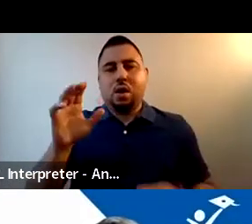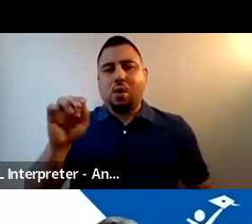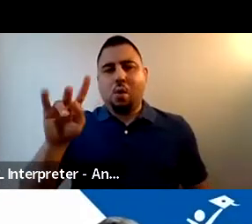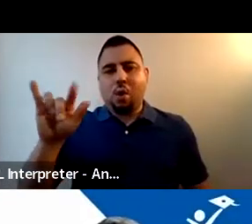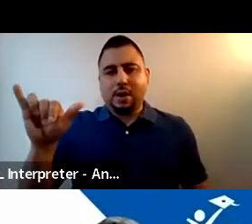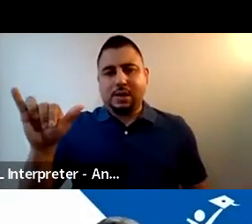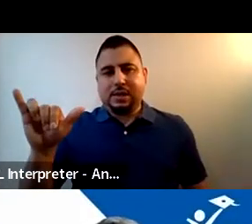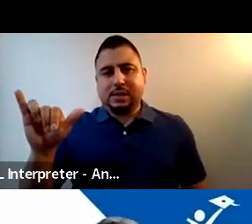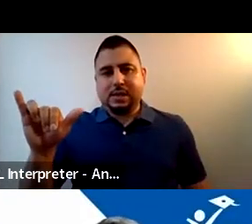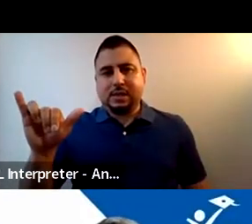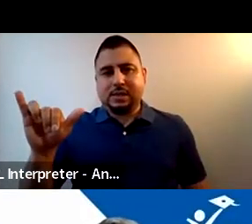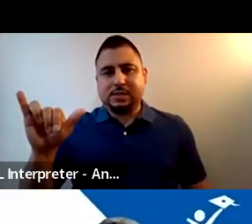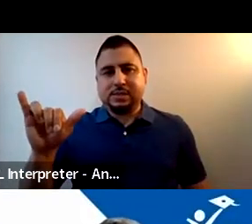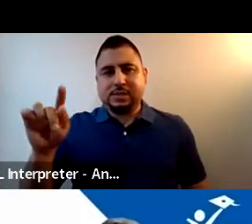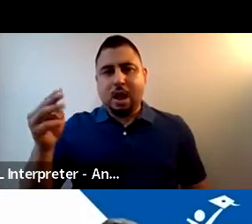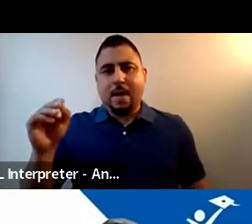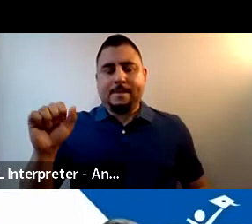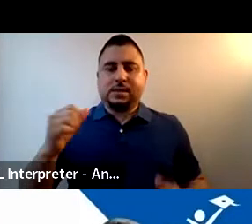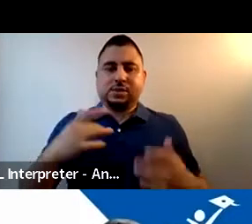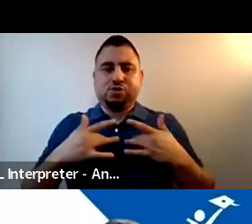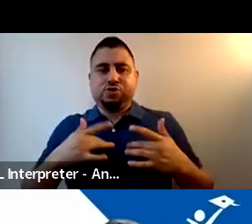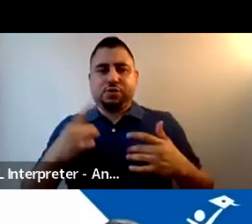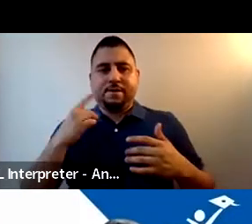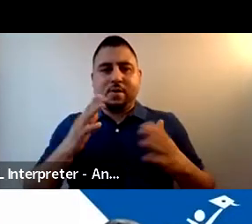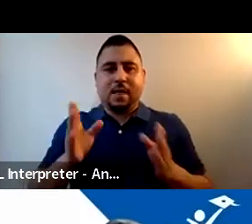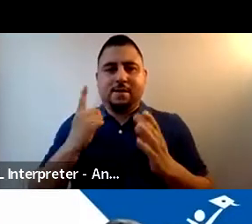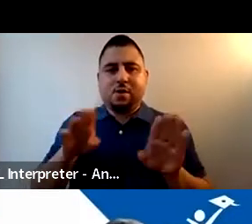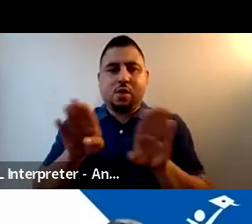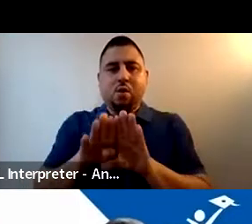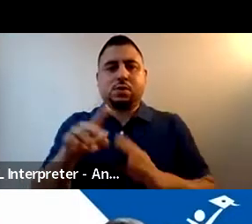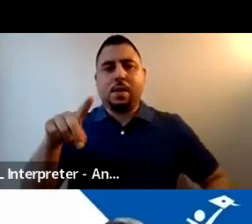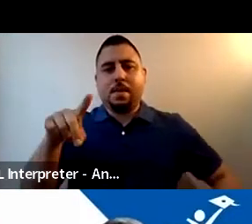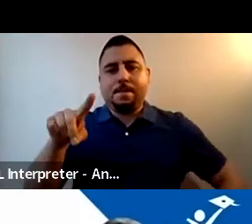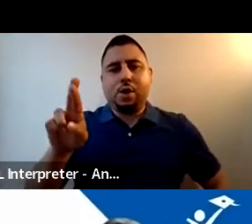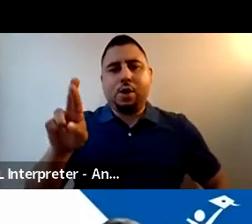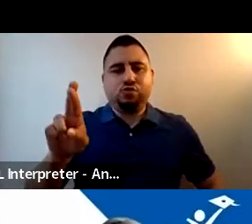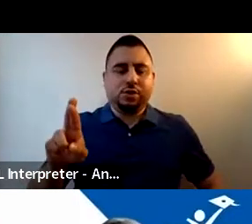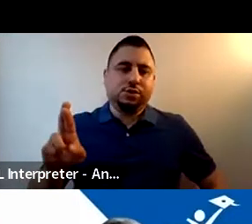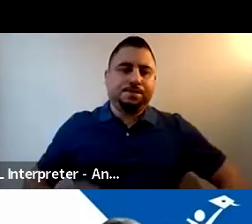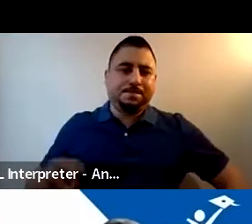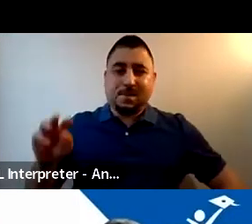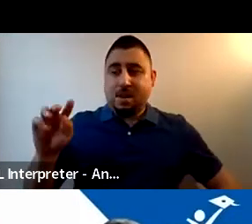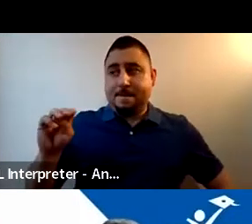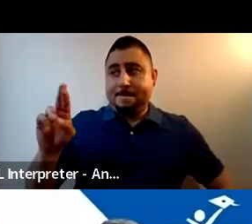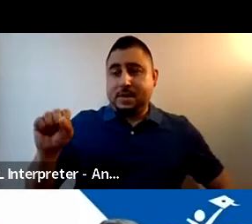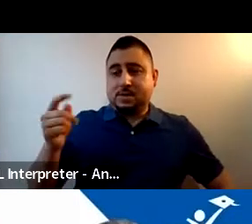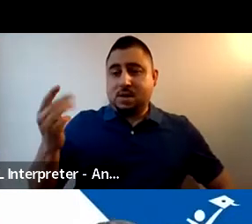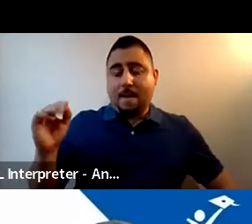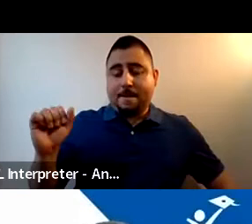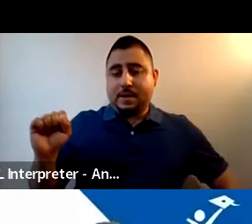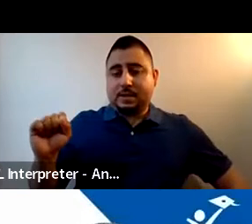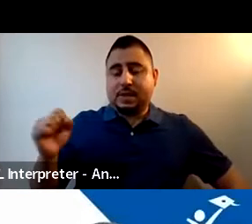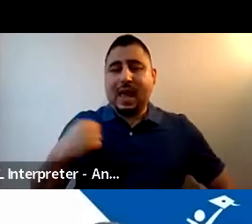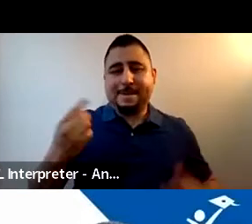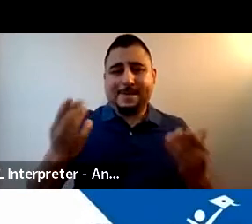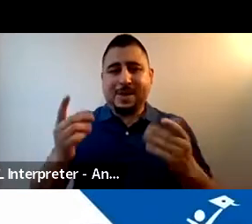Talmud, concerns for the plans of the close of Pointer Ridge. Is Ms. Talmud on? I'm here,